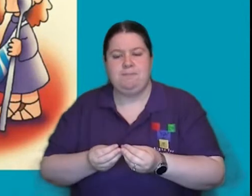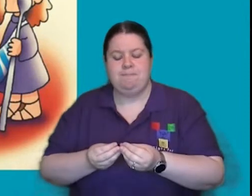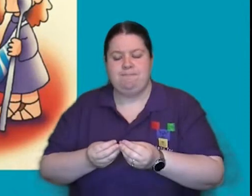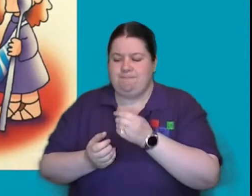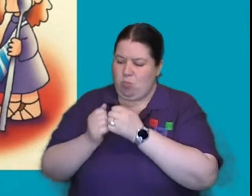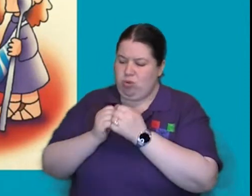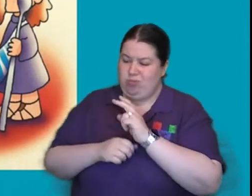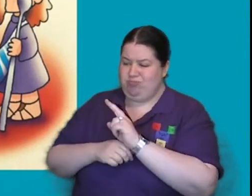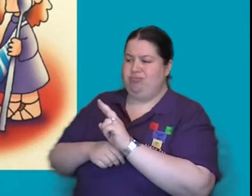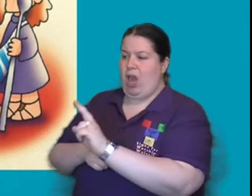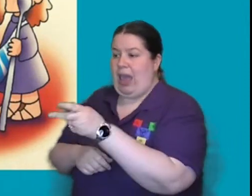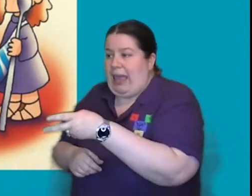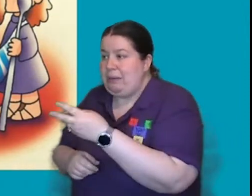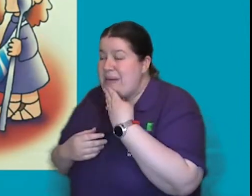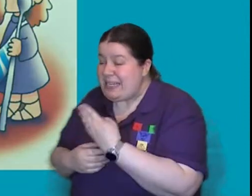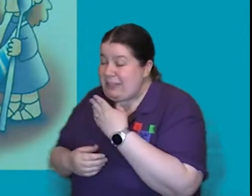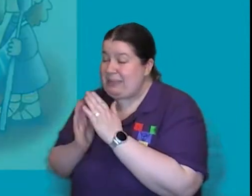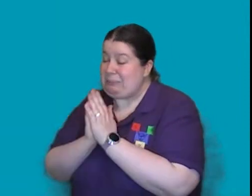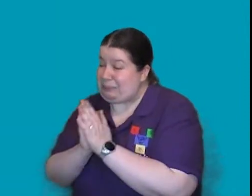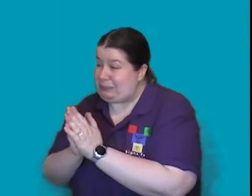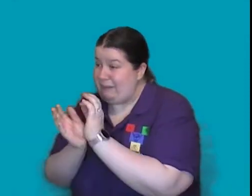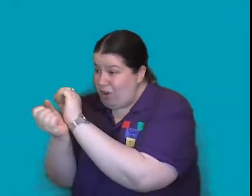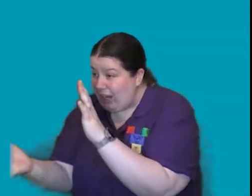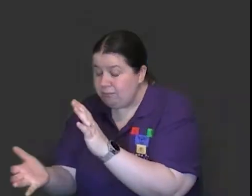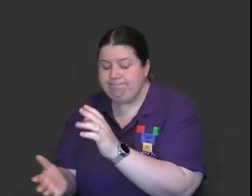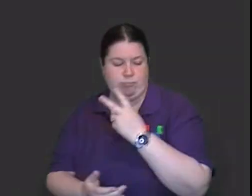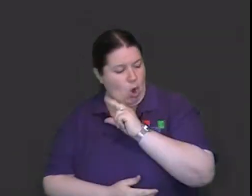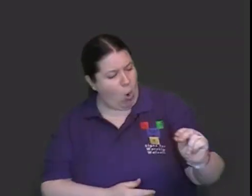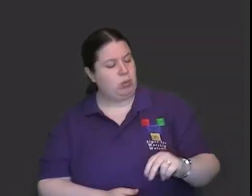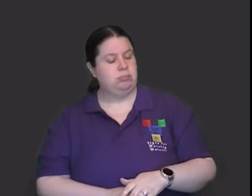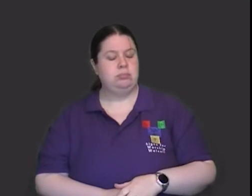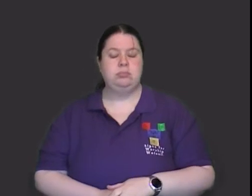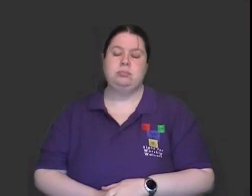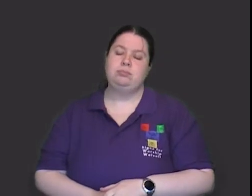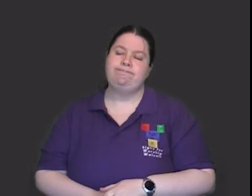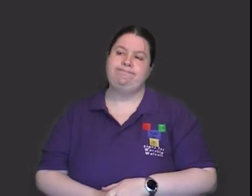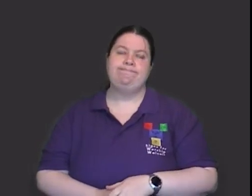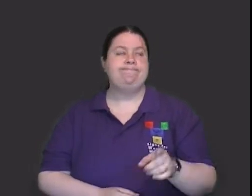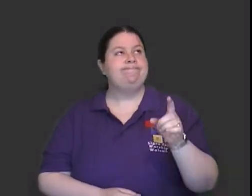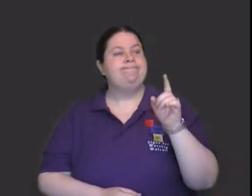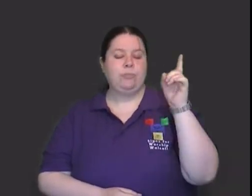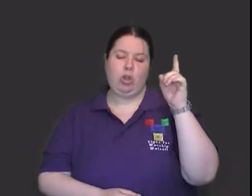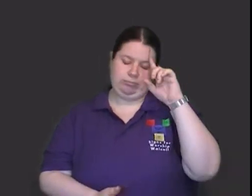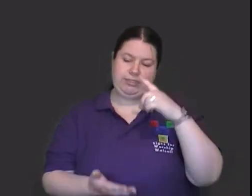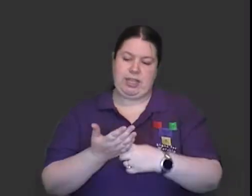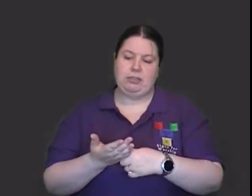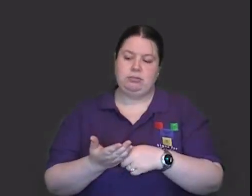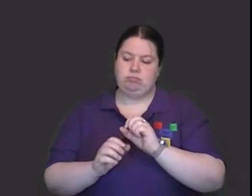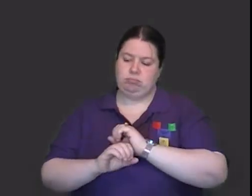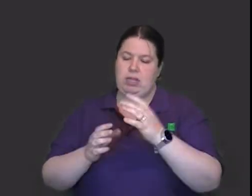The brothers begged Pharaoh to let their people go, but again he said no. So God sent Egypt into